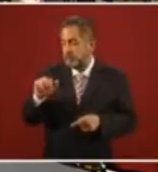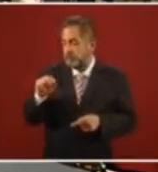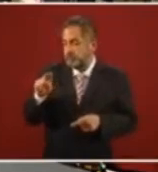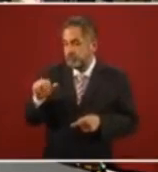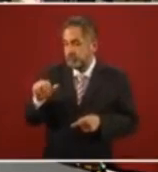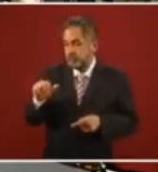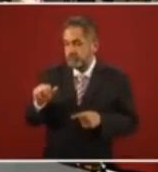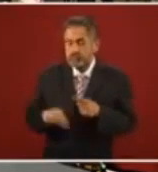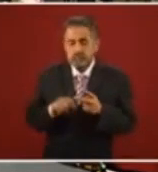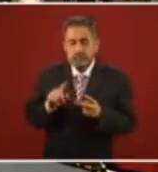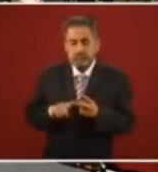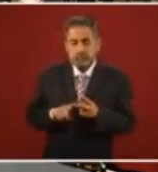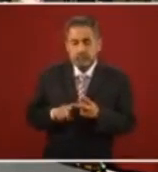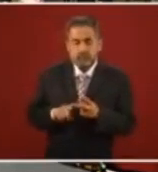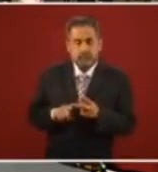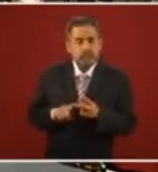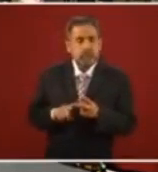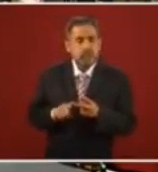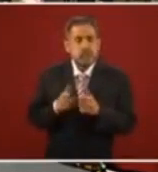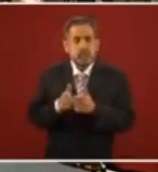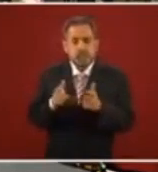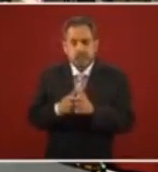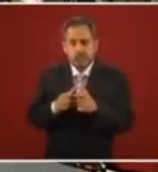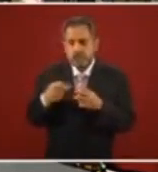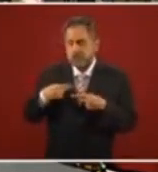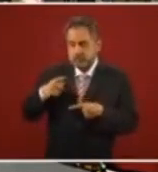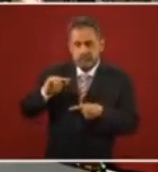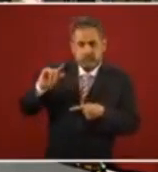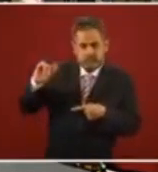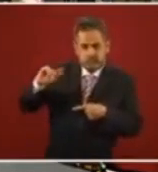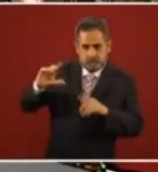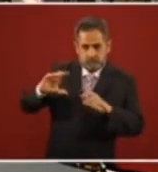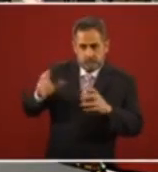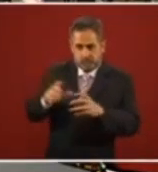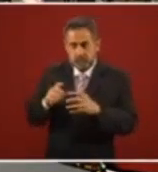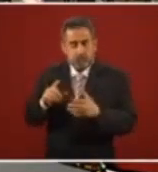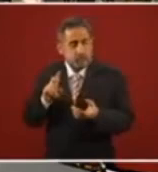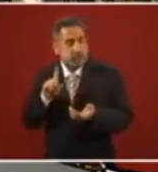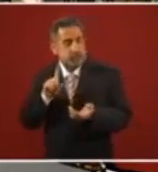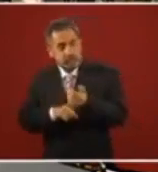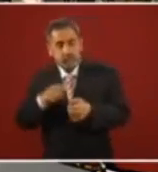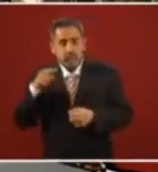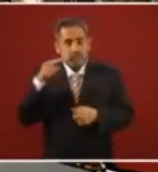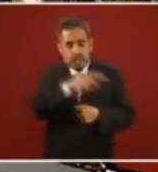y las familias se pueden ver un grupo de servidores públicos en Tragualilpan